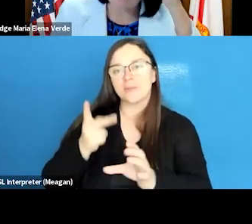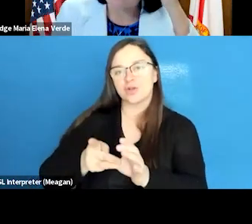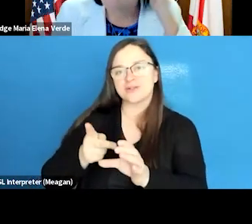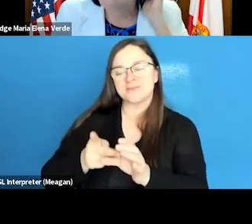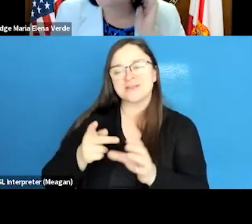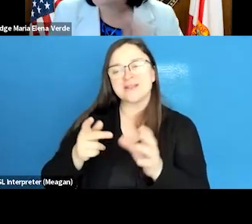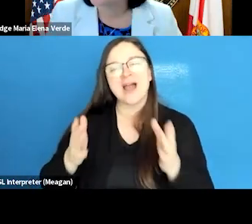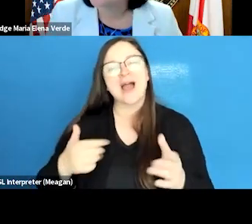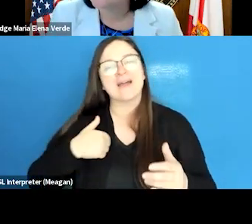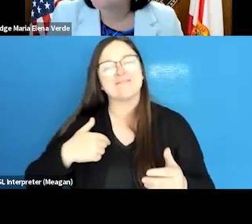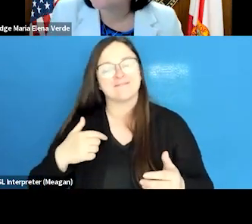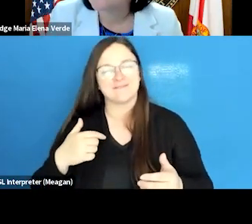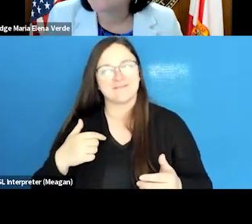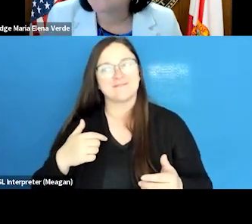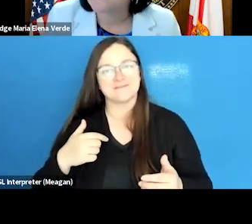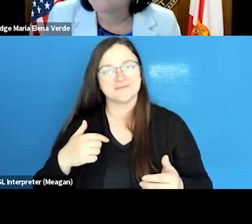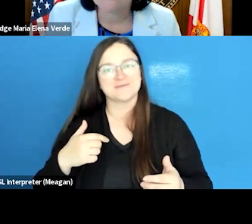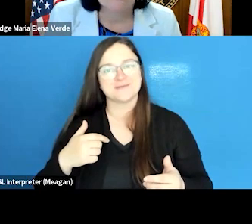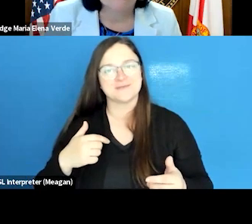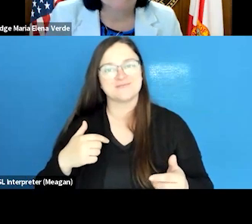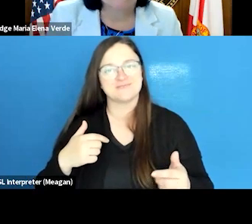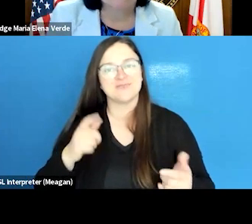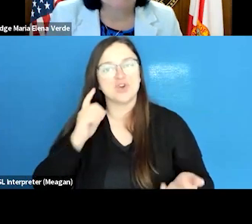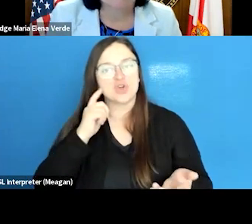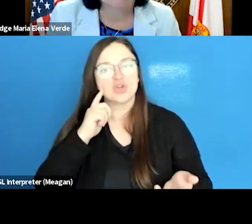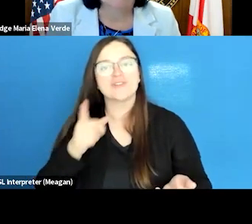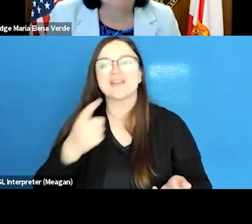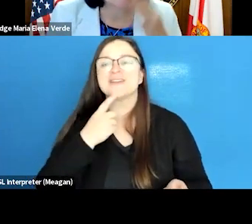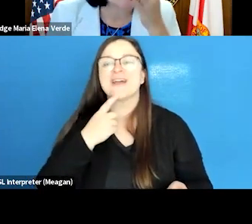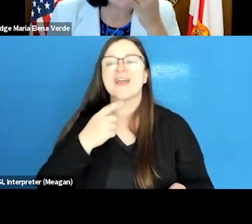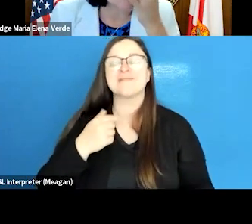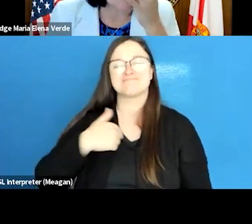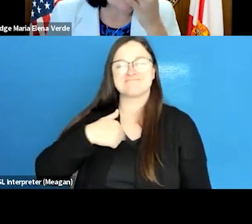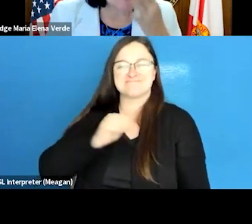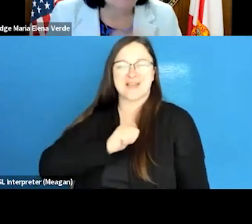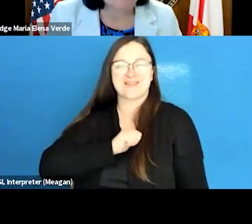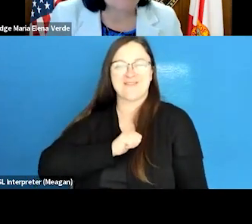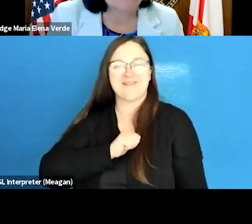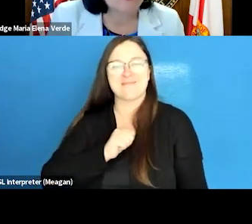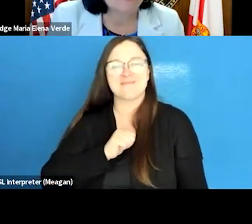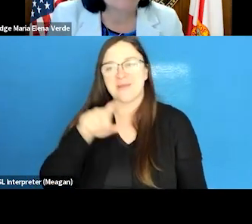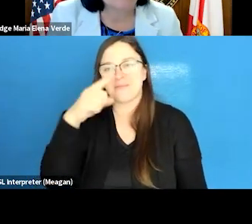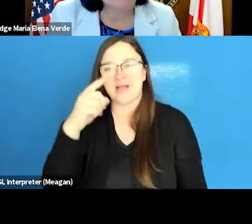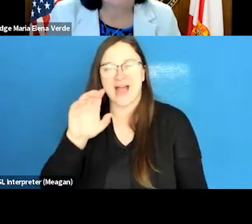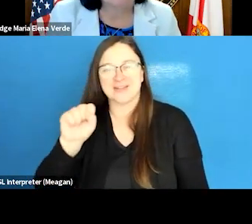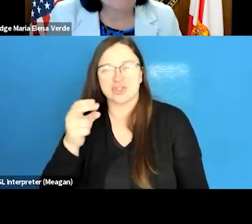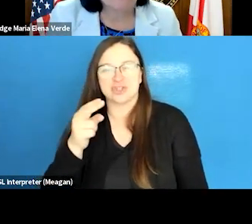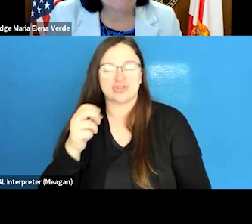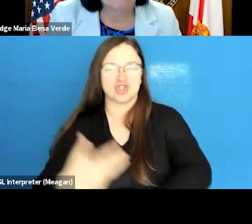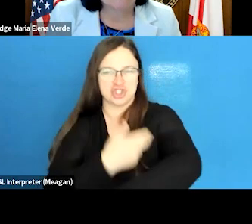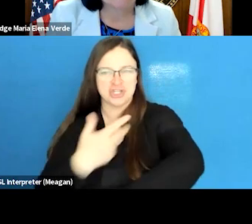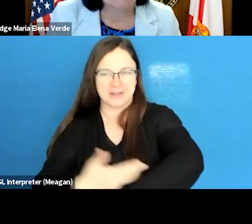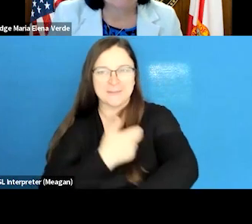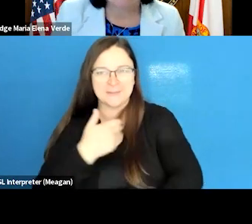more than one, will refer to themselves as, oh, I'm the black sheep of maybe all my siblings or my family or whatever.